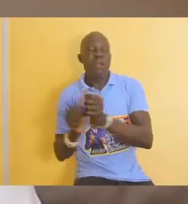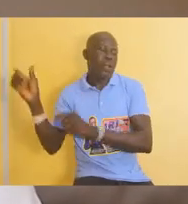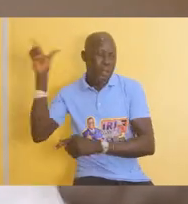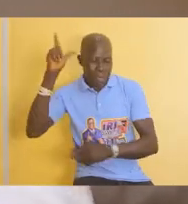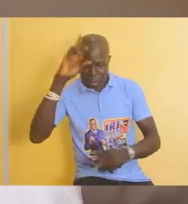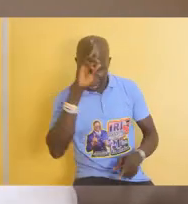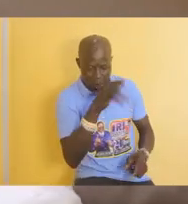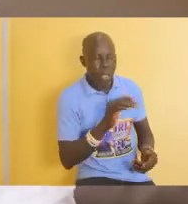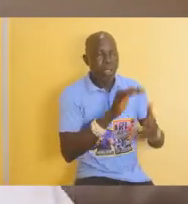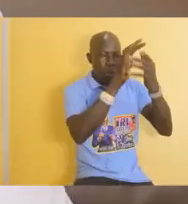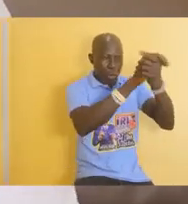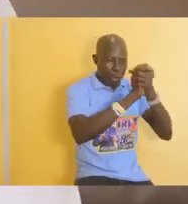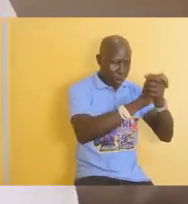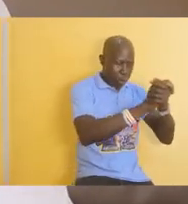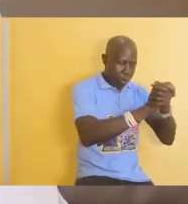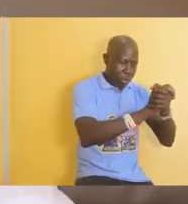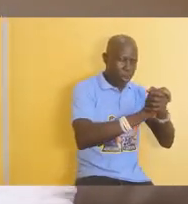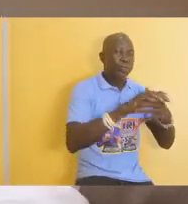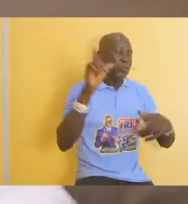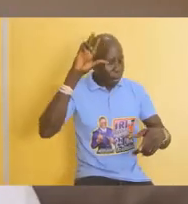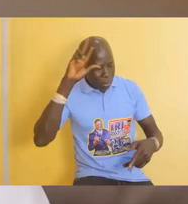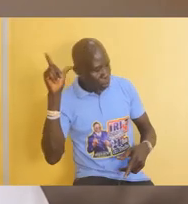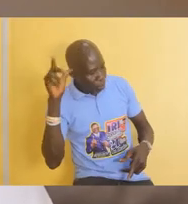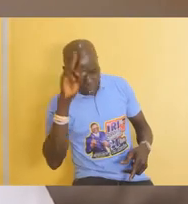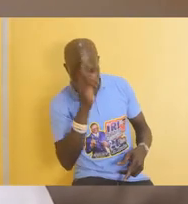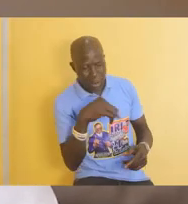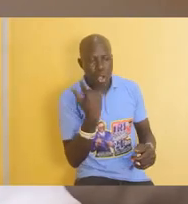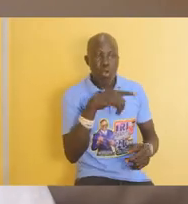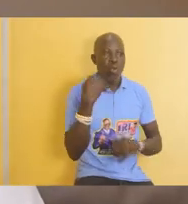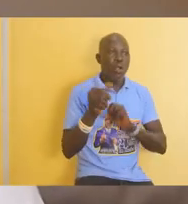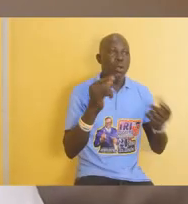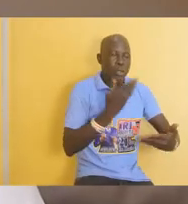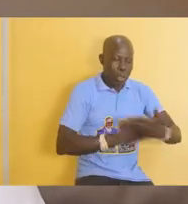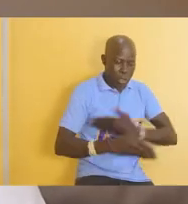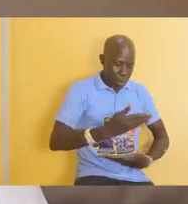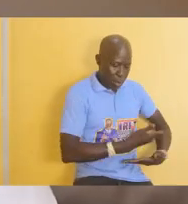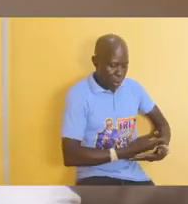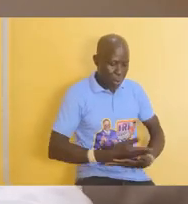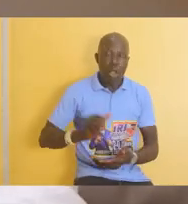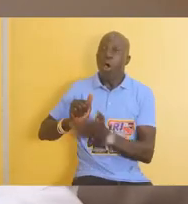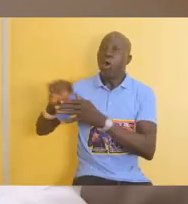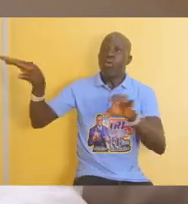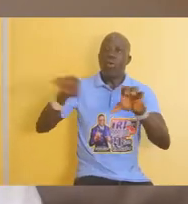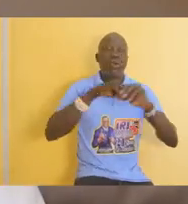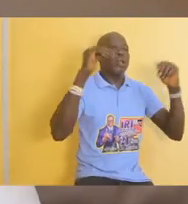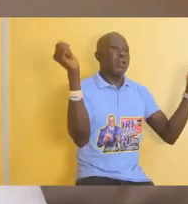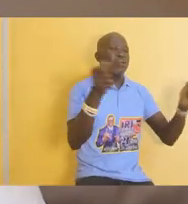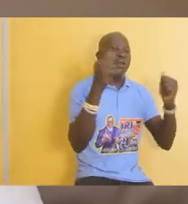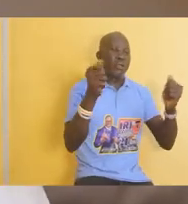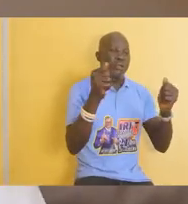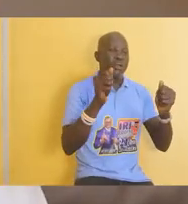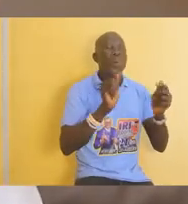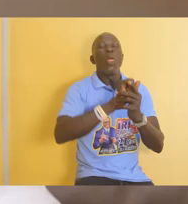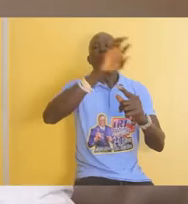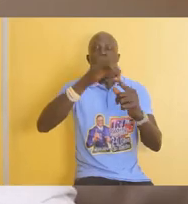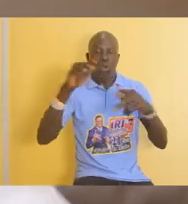my listeners. E ma ku orire. Congratulations. E gbo mi sa. This is to me, sir. Gbogbo lojo bi. All to the brothers celebrate. Eyin oni wedding anniversary. To celebrate wedding